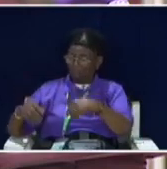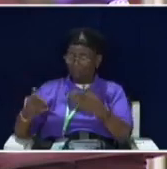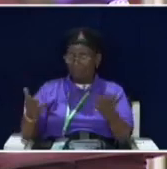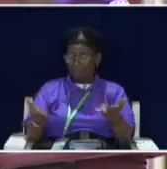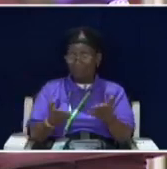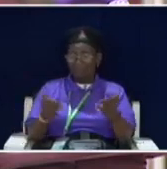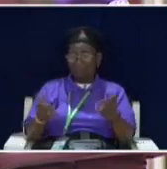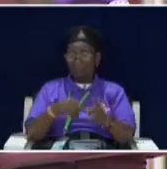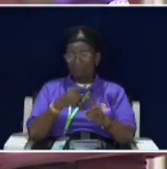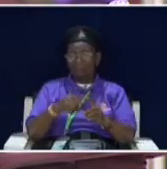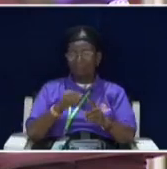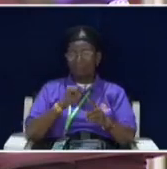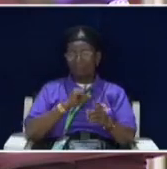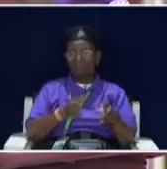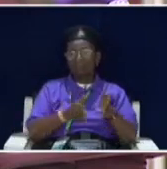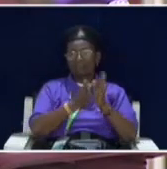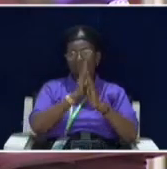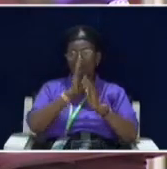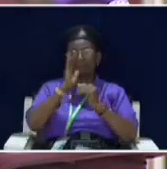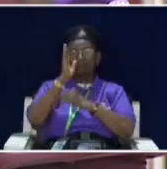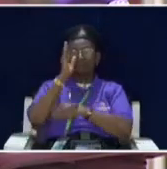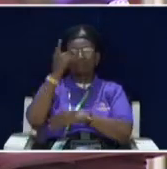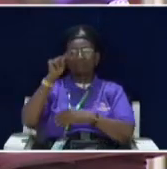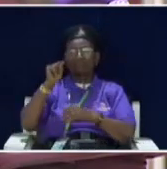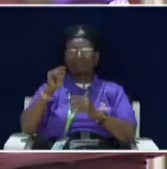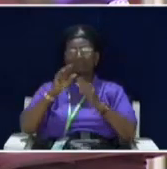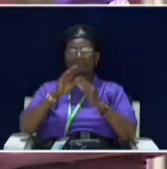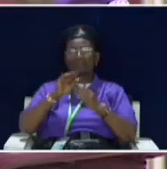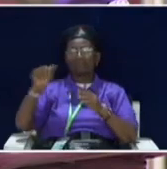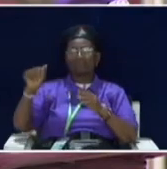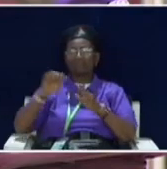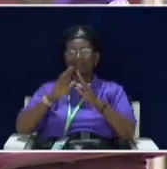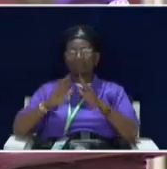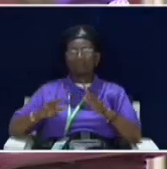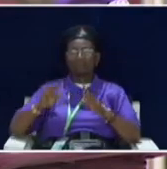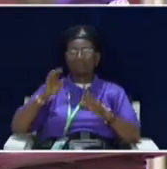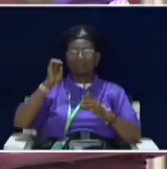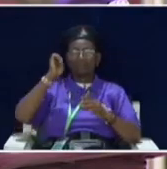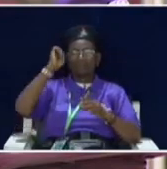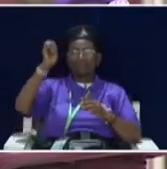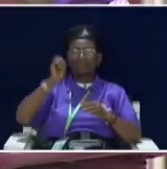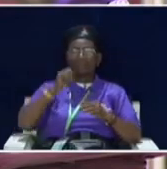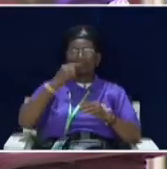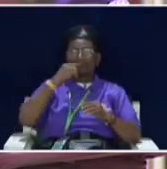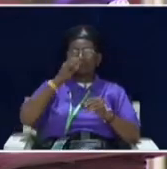a house, and he says he has promised, he's decided to build me a city.